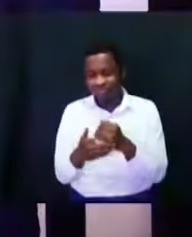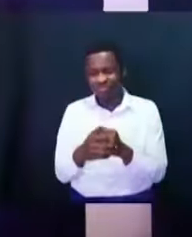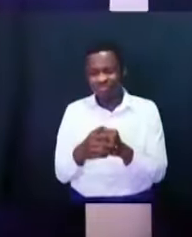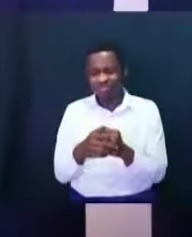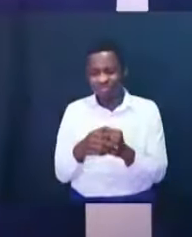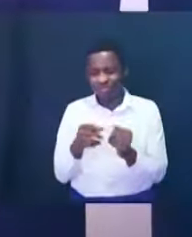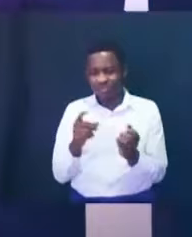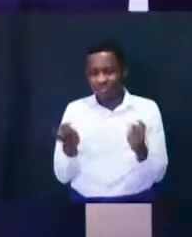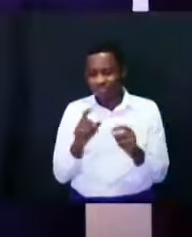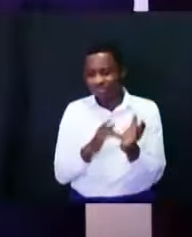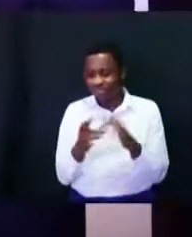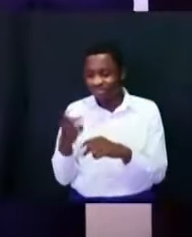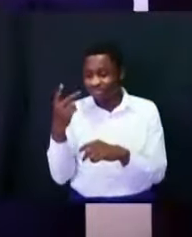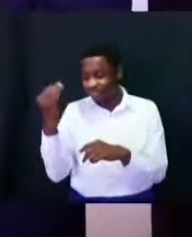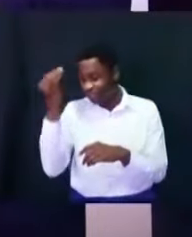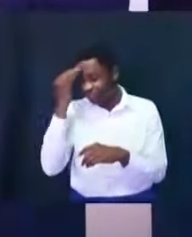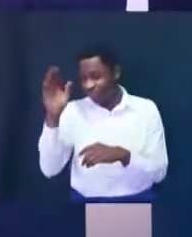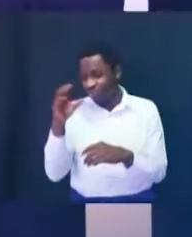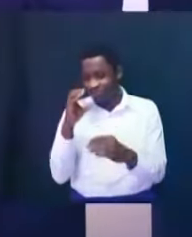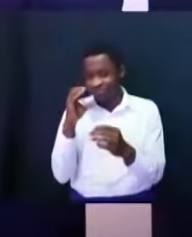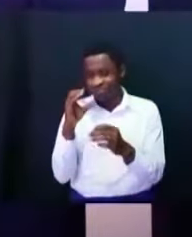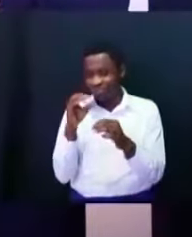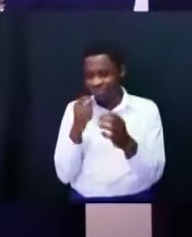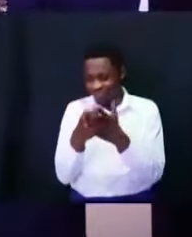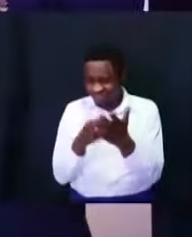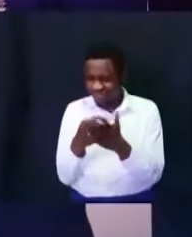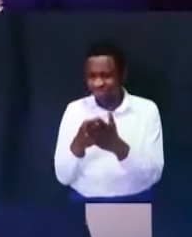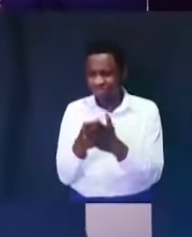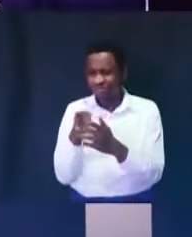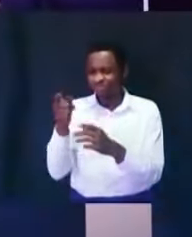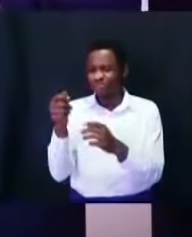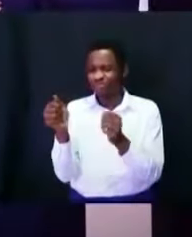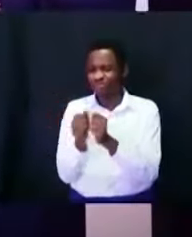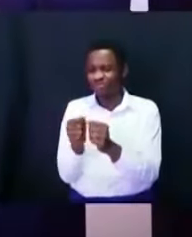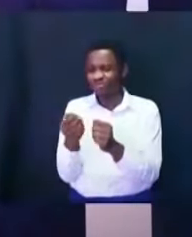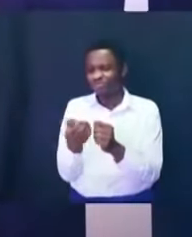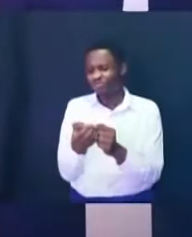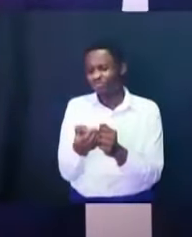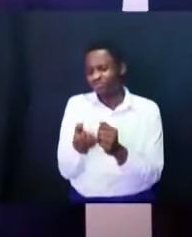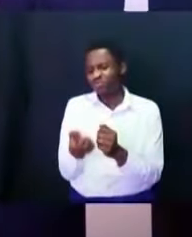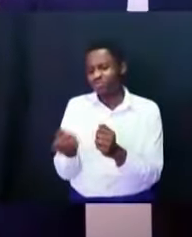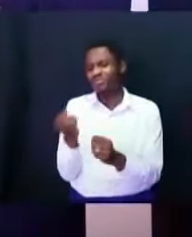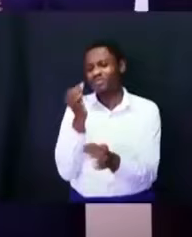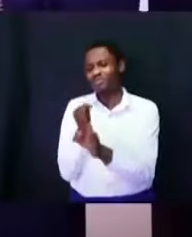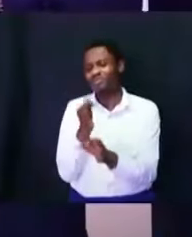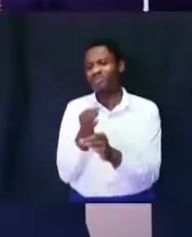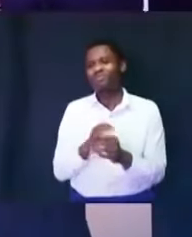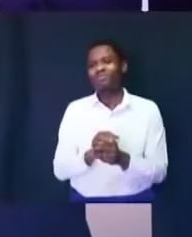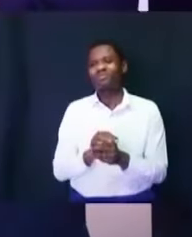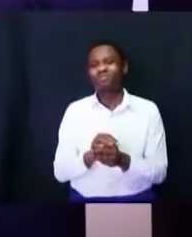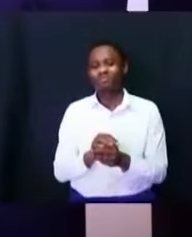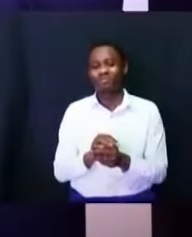discussion Jesus as you of little faith why are you talking among